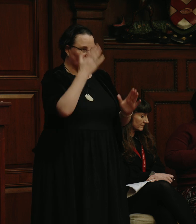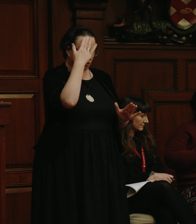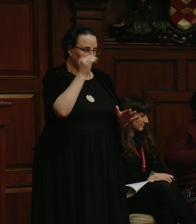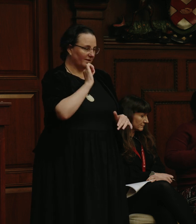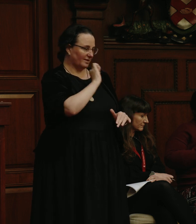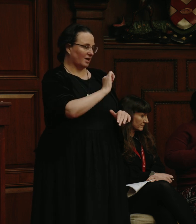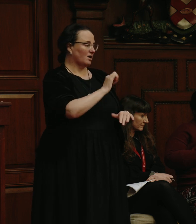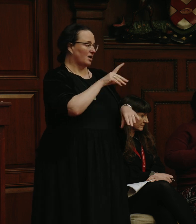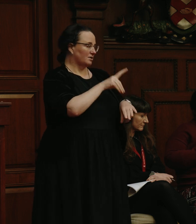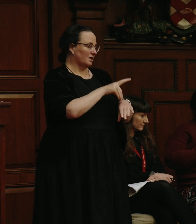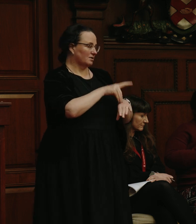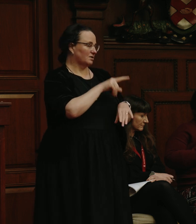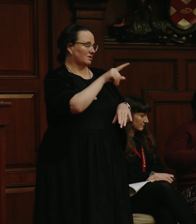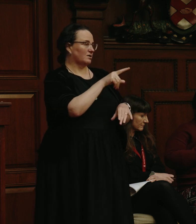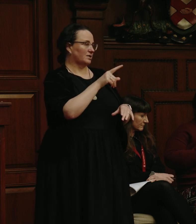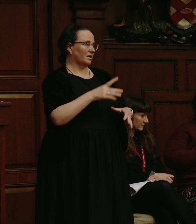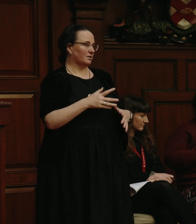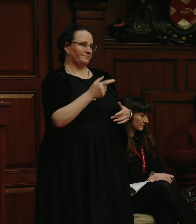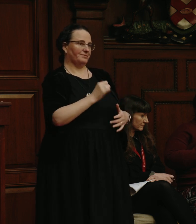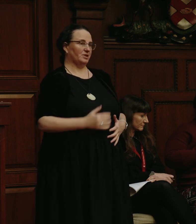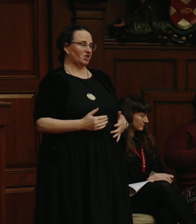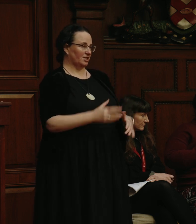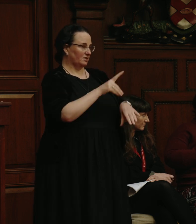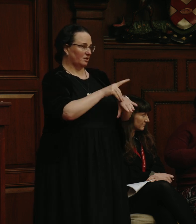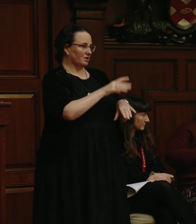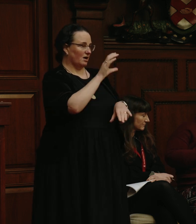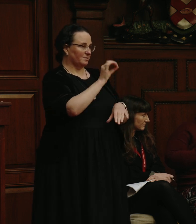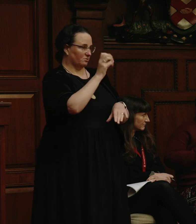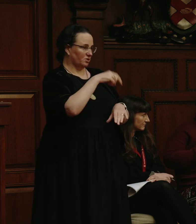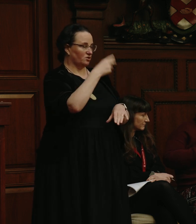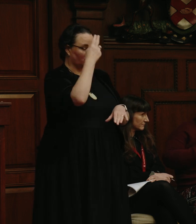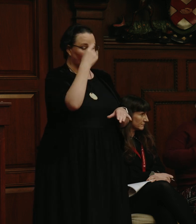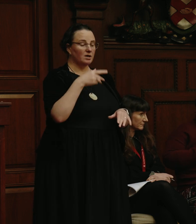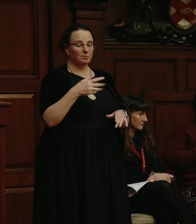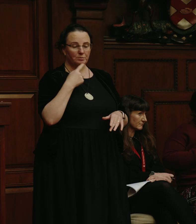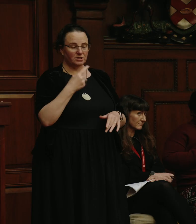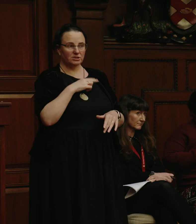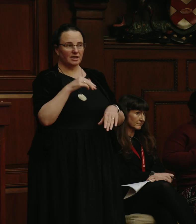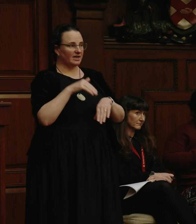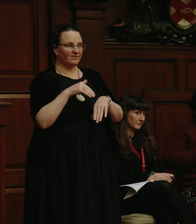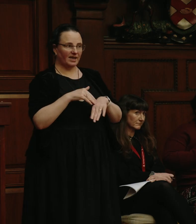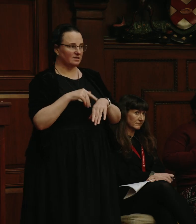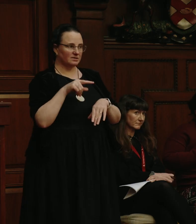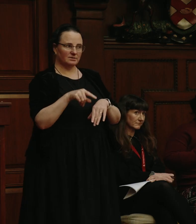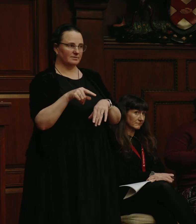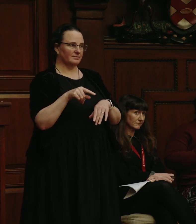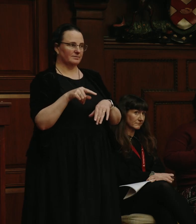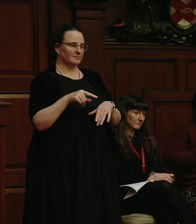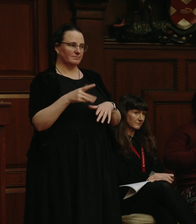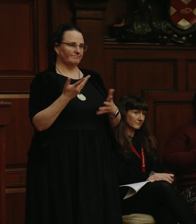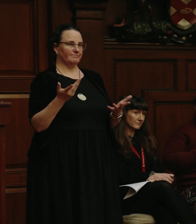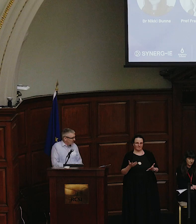will be aware of them. So that would be the main thing. But fertility itself is not greatly reduced in Sjögren's as compared to the